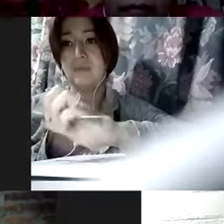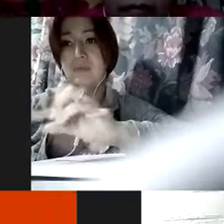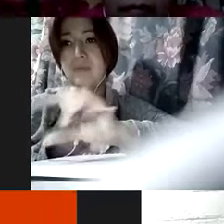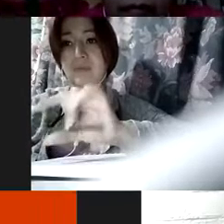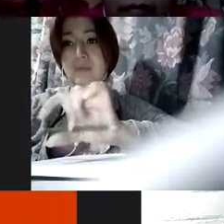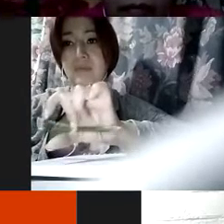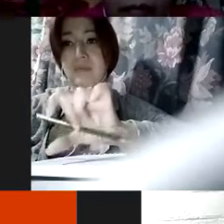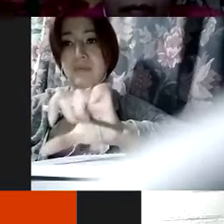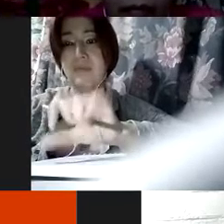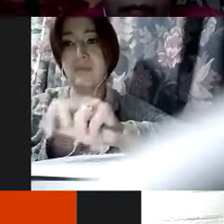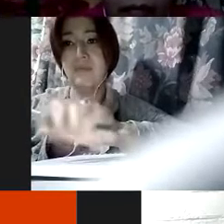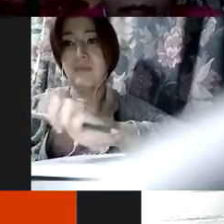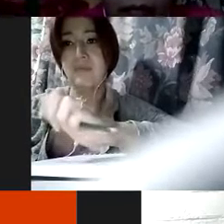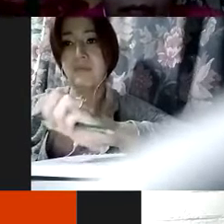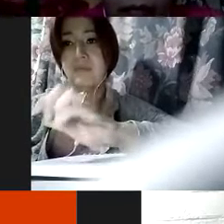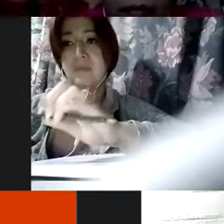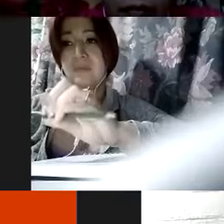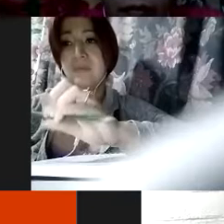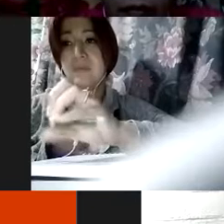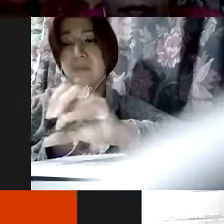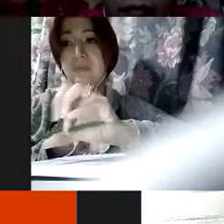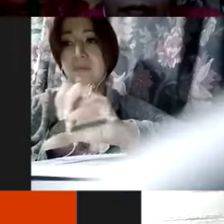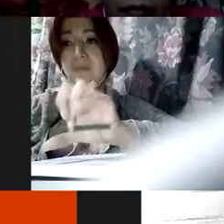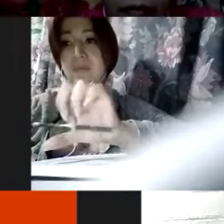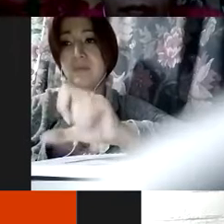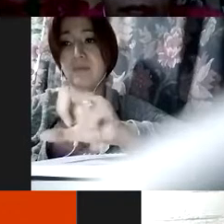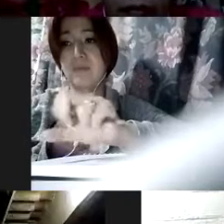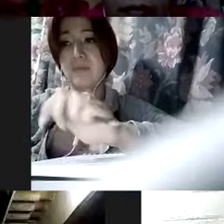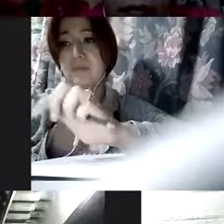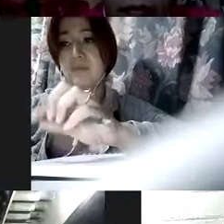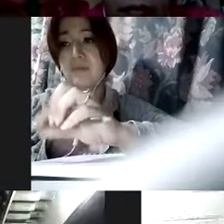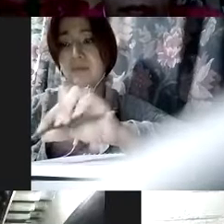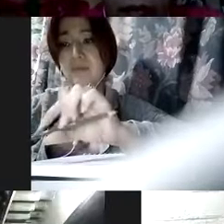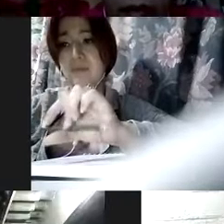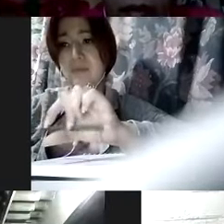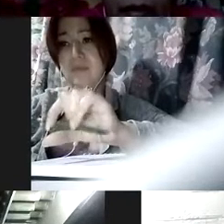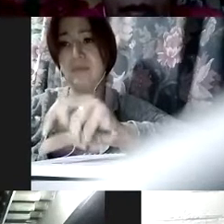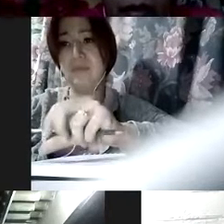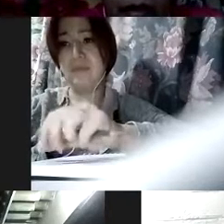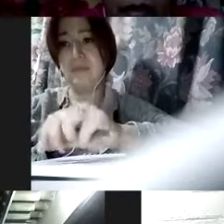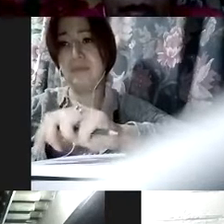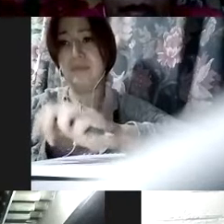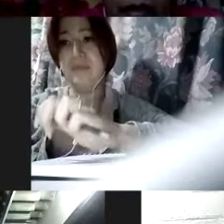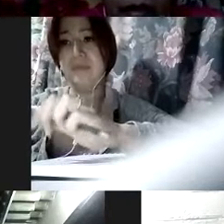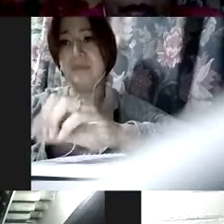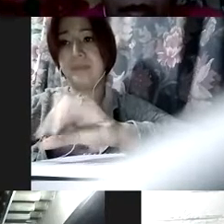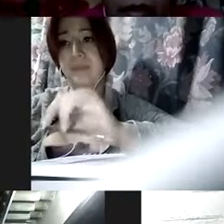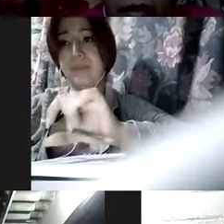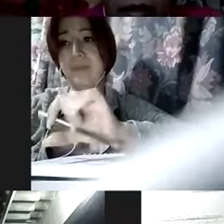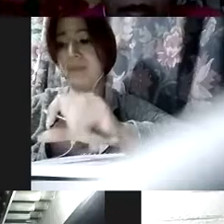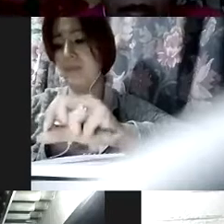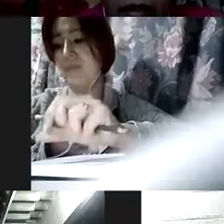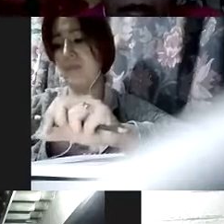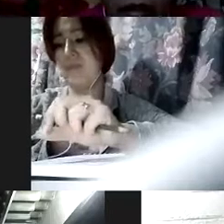scratching his head. You see, that's happening in this moment, right? So when I use the present